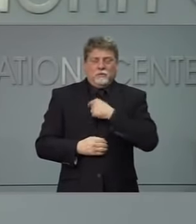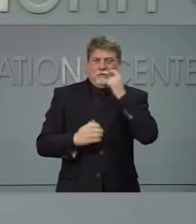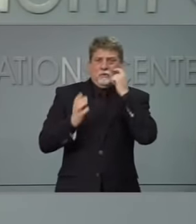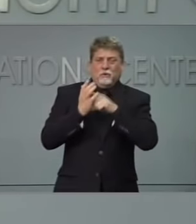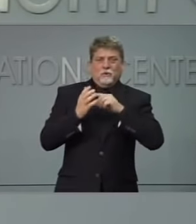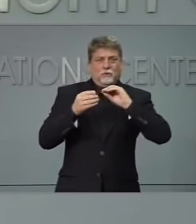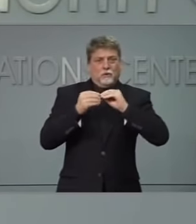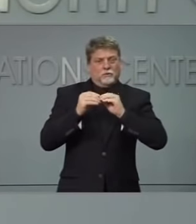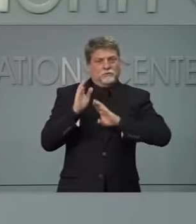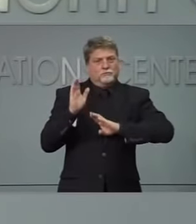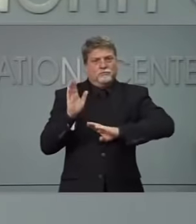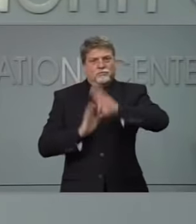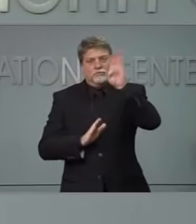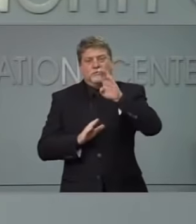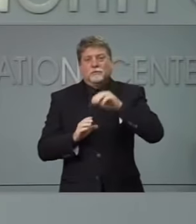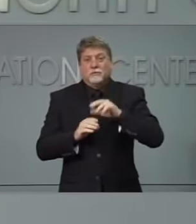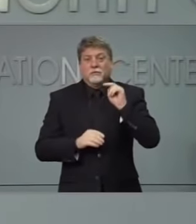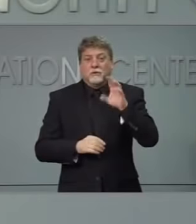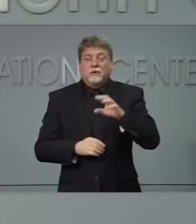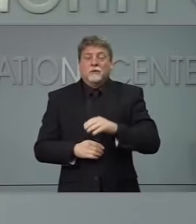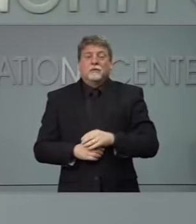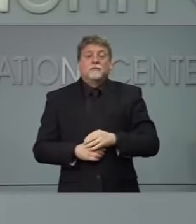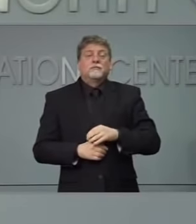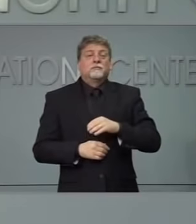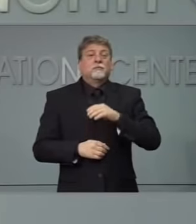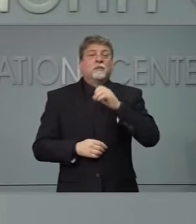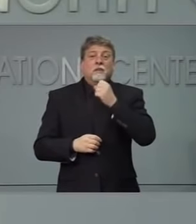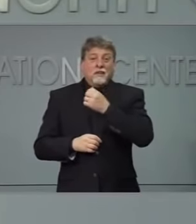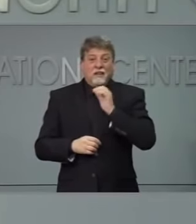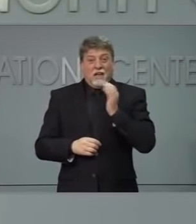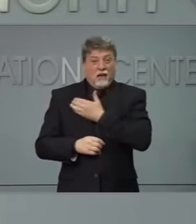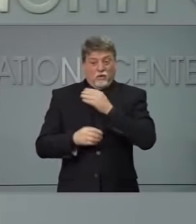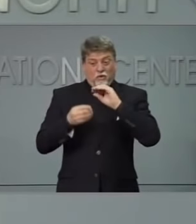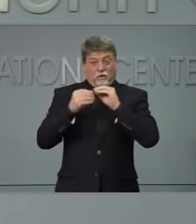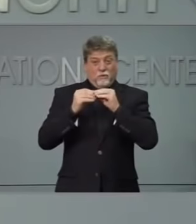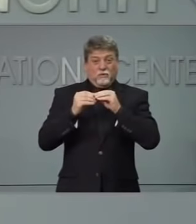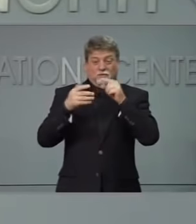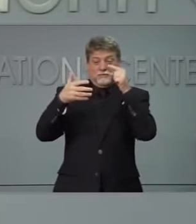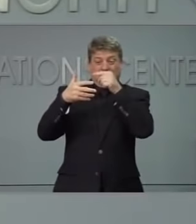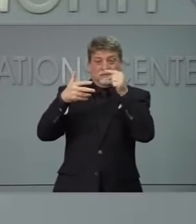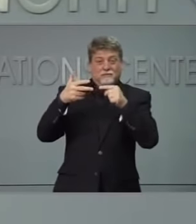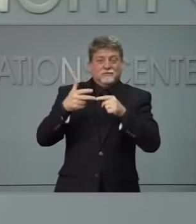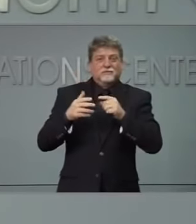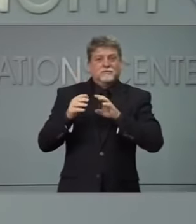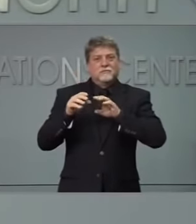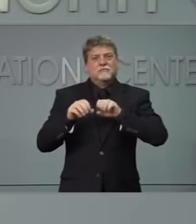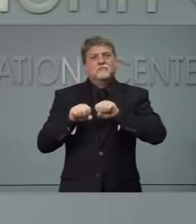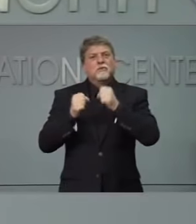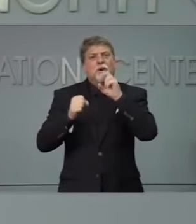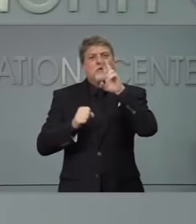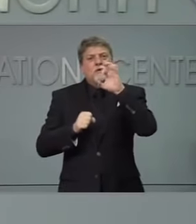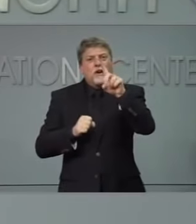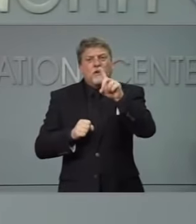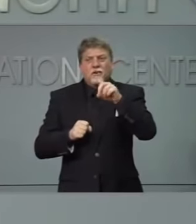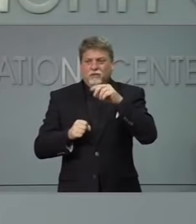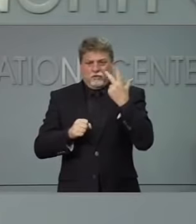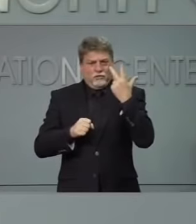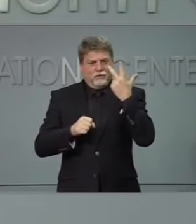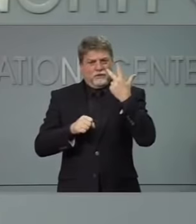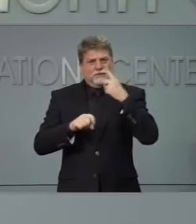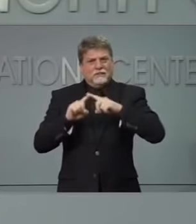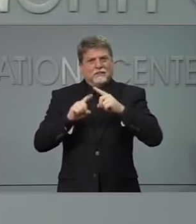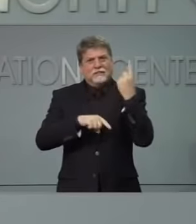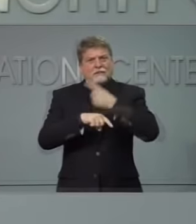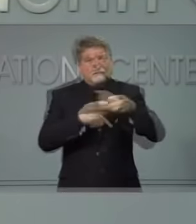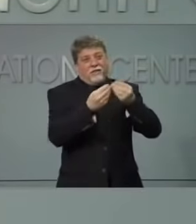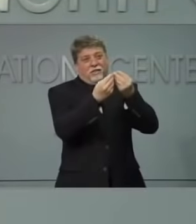in North Carolina. Our case counts have broken single-day records on 3 separate days in just the last week, and